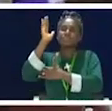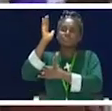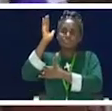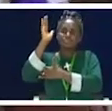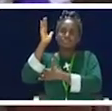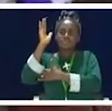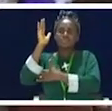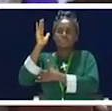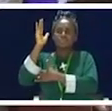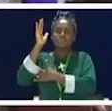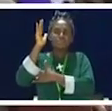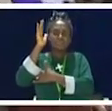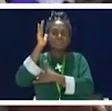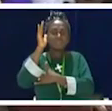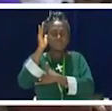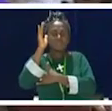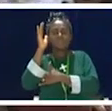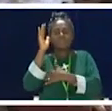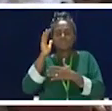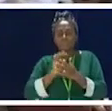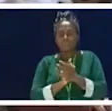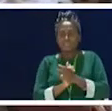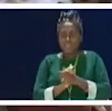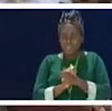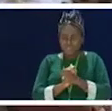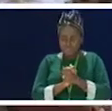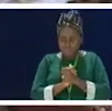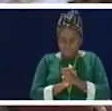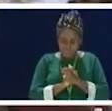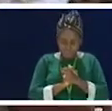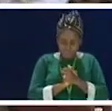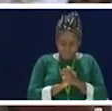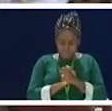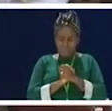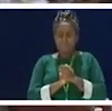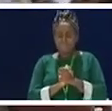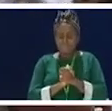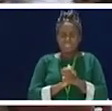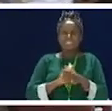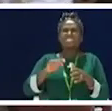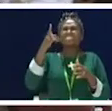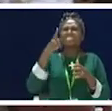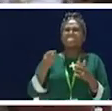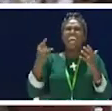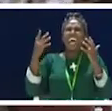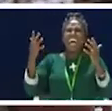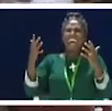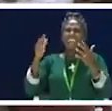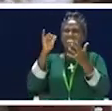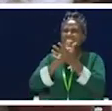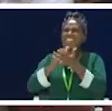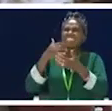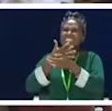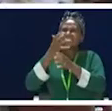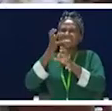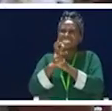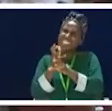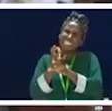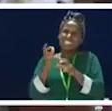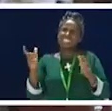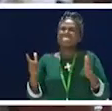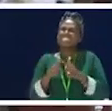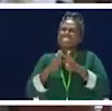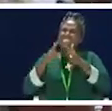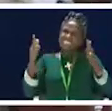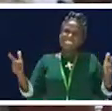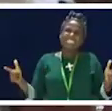Karebo Shandaraba, Nerebo Senderebo, the great platform for a lifetime